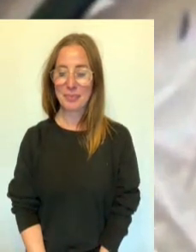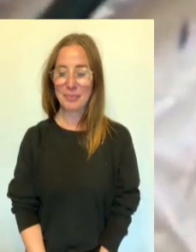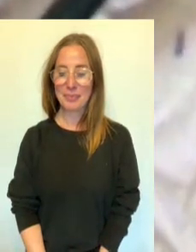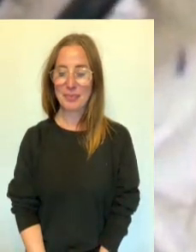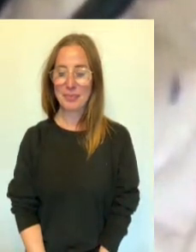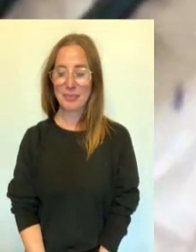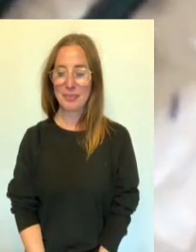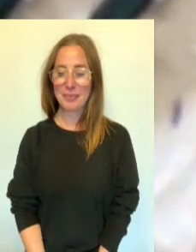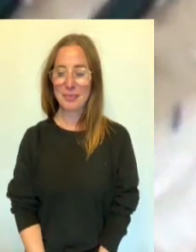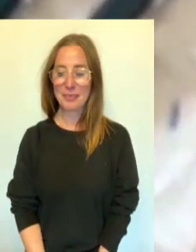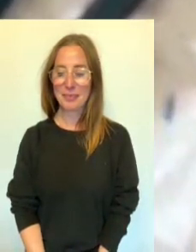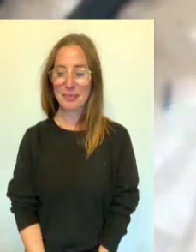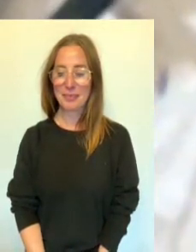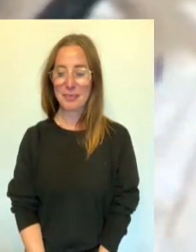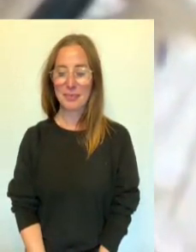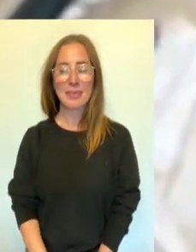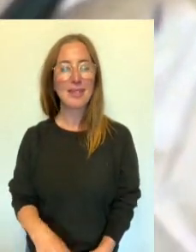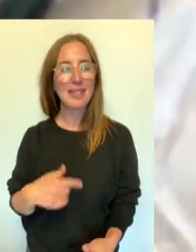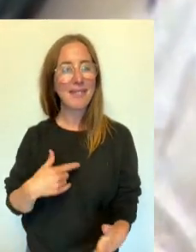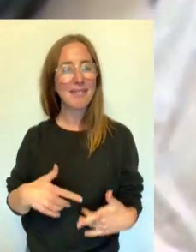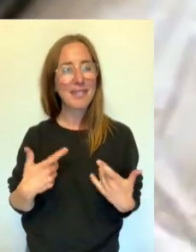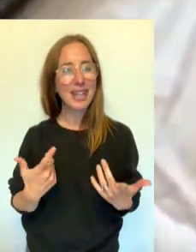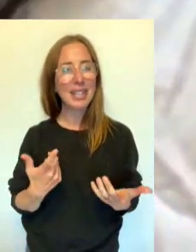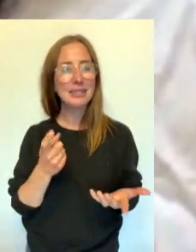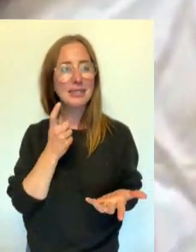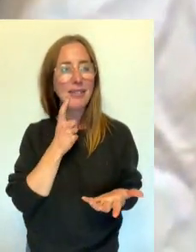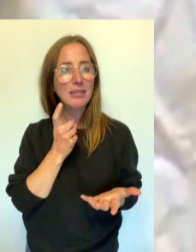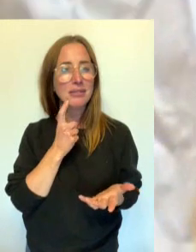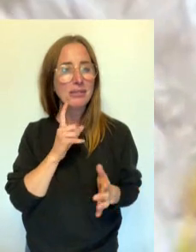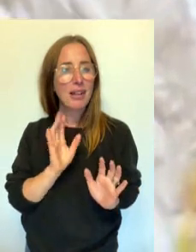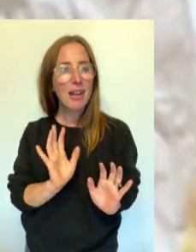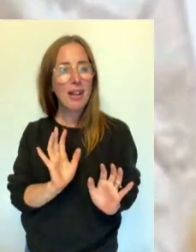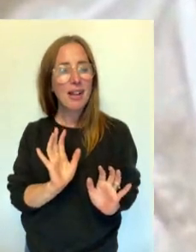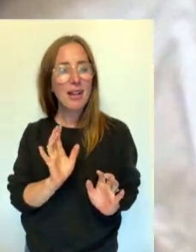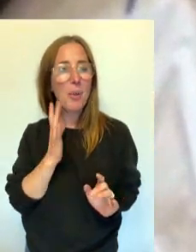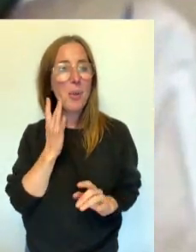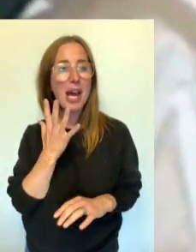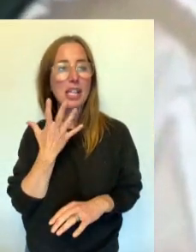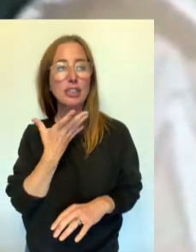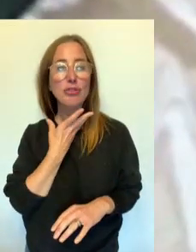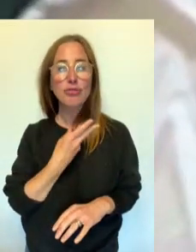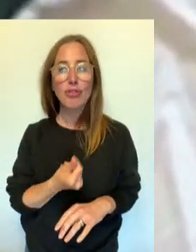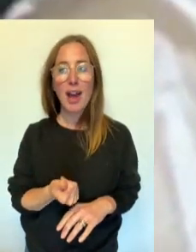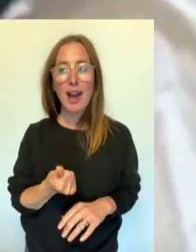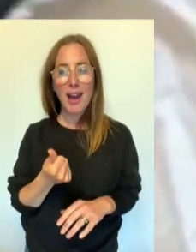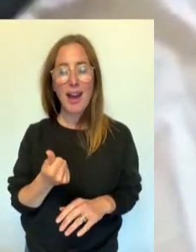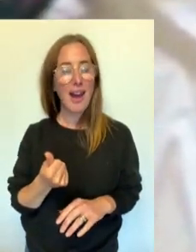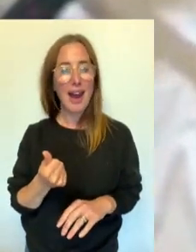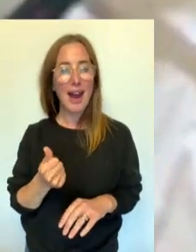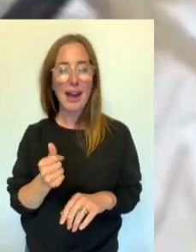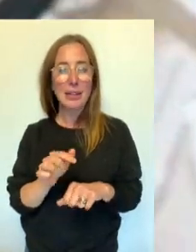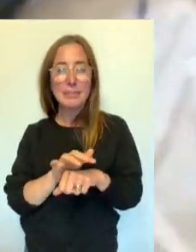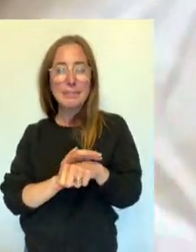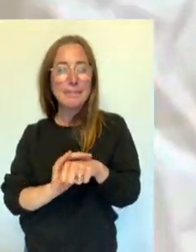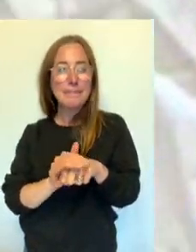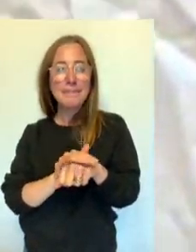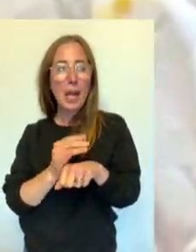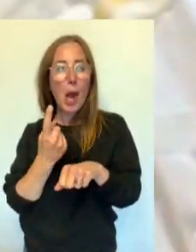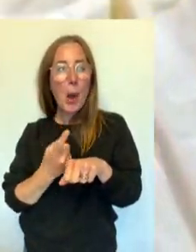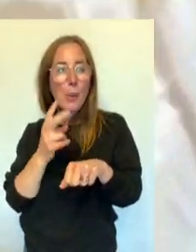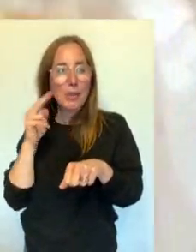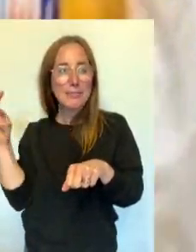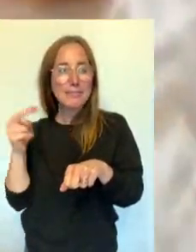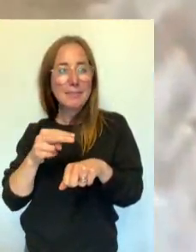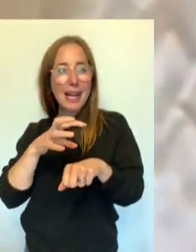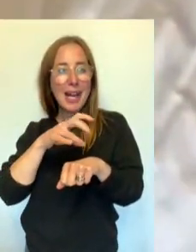And I like the fact that this is quite subtle. I think when it's dry, you'll probably only really see the glitter in certain lights.